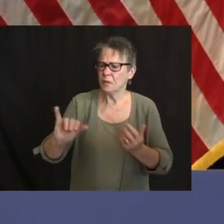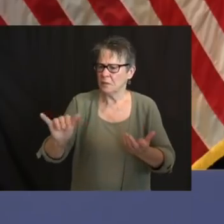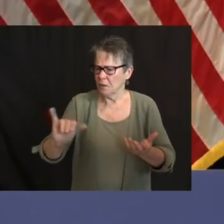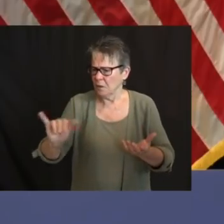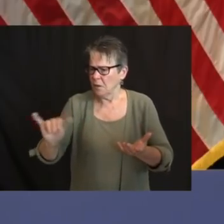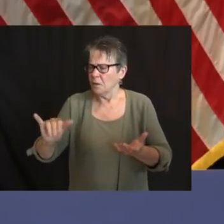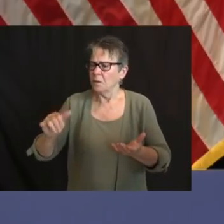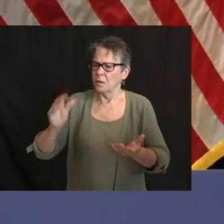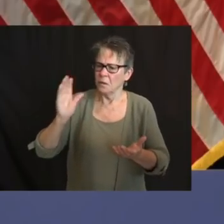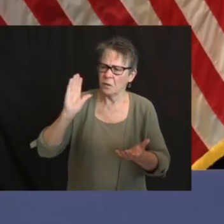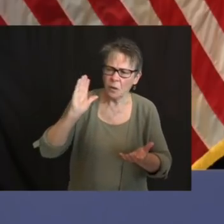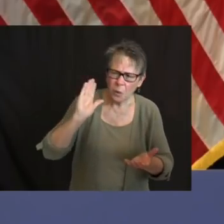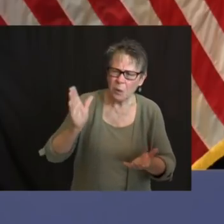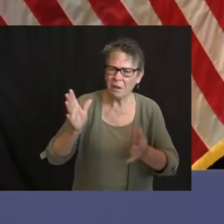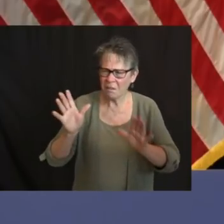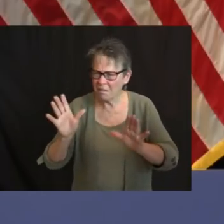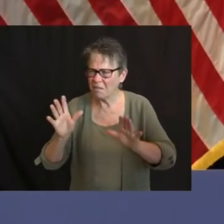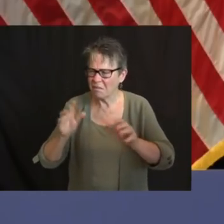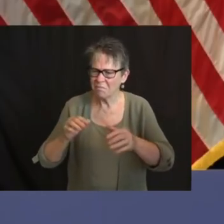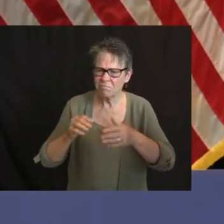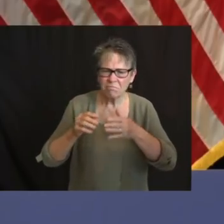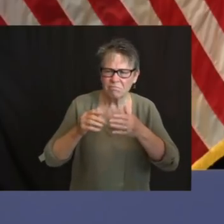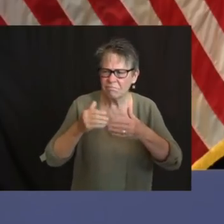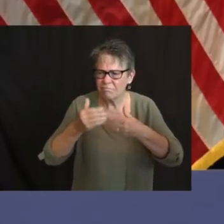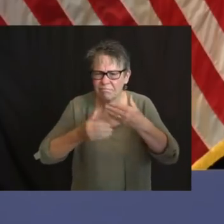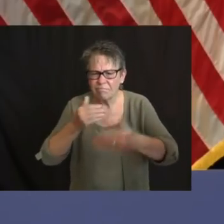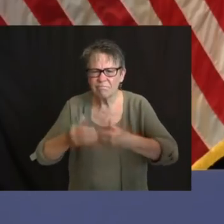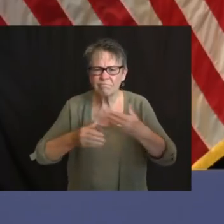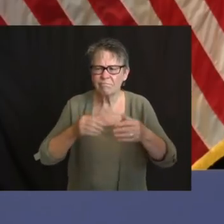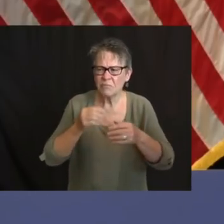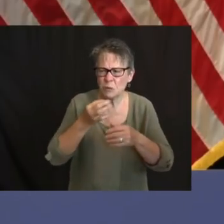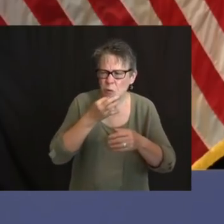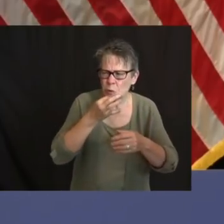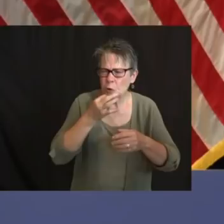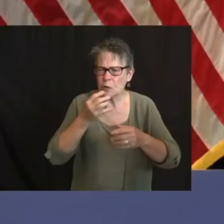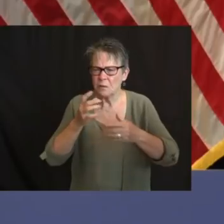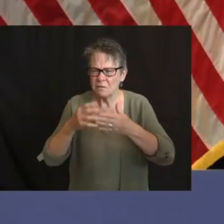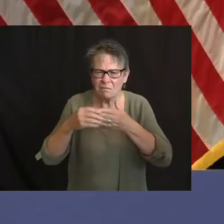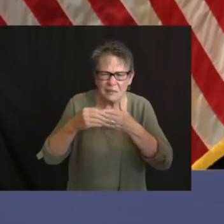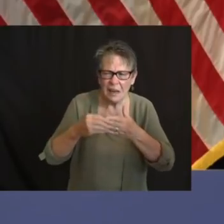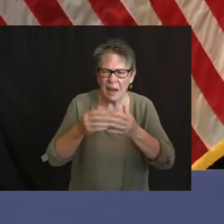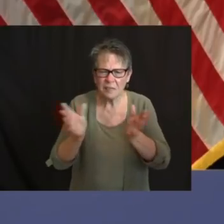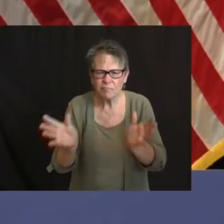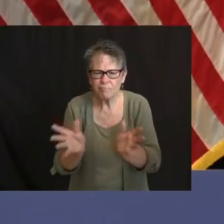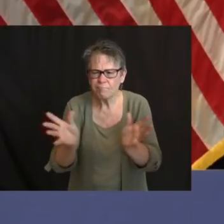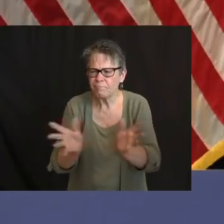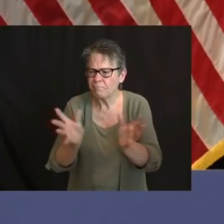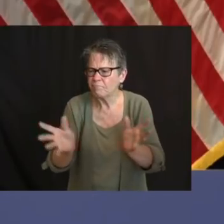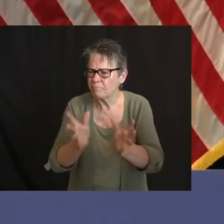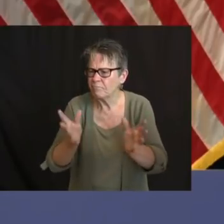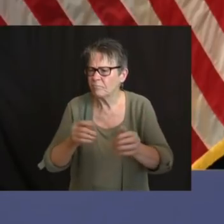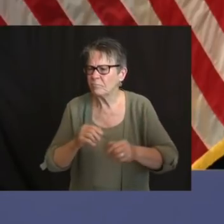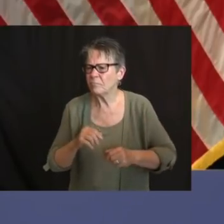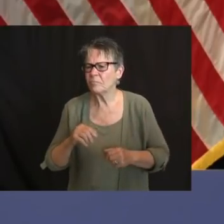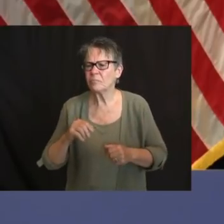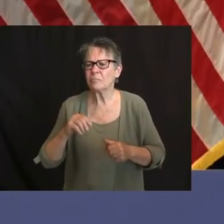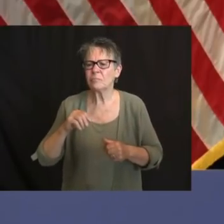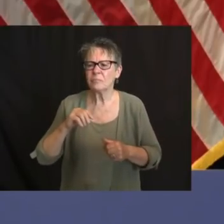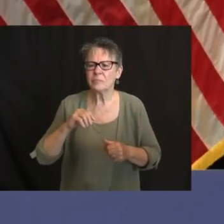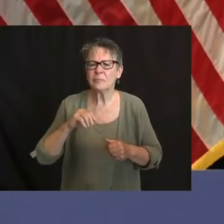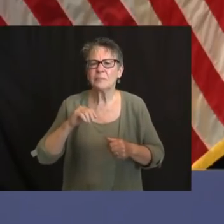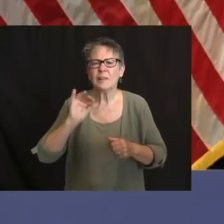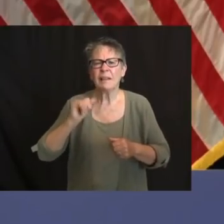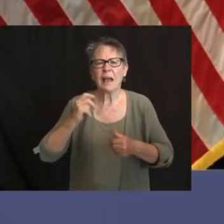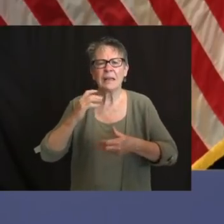give guidance. Senior freeze is like a lot of other things in government right now. We put forward a